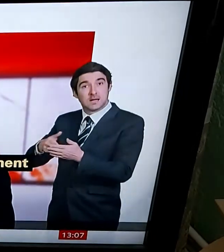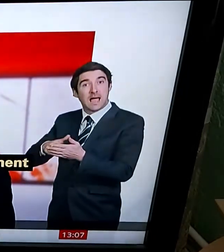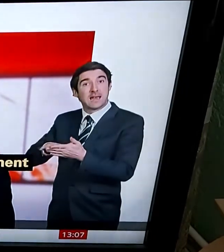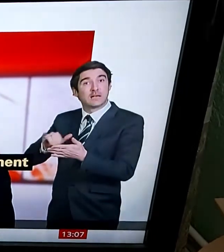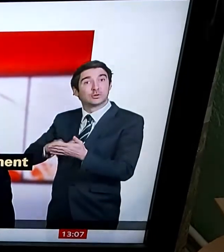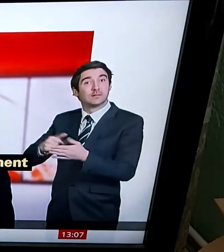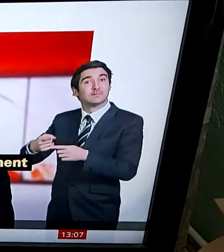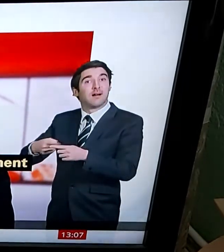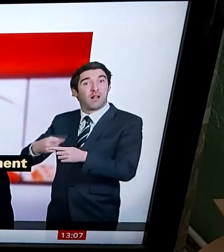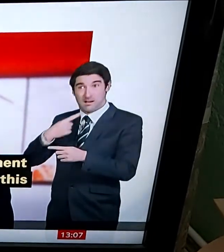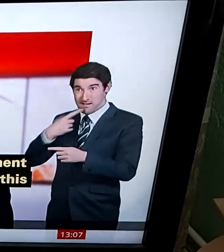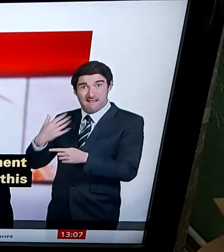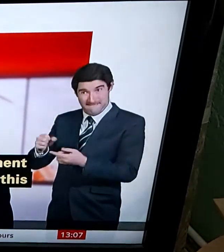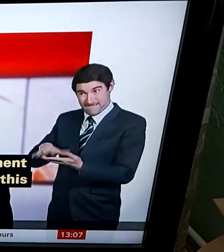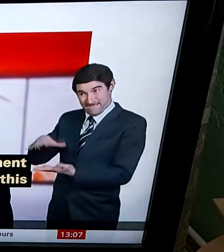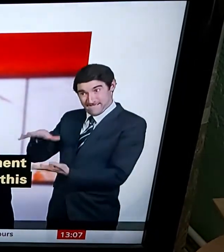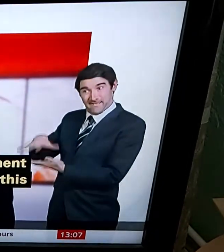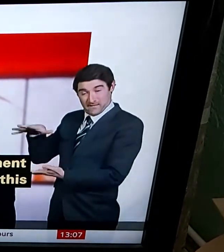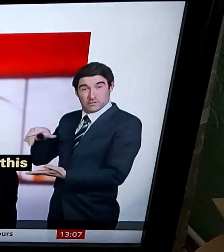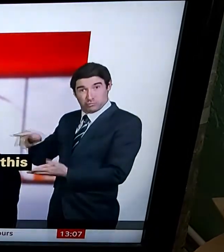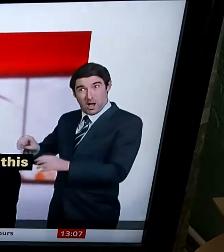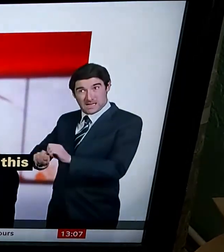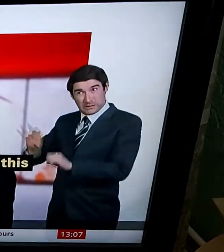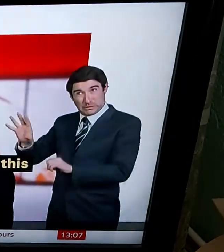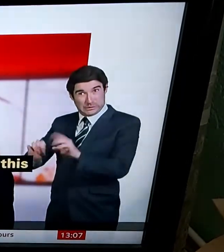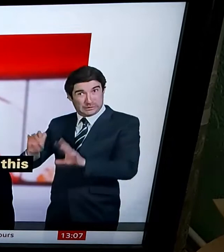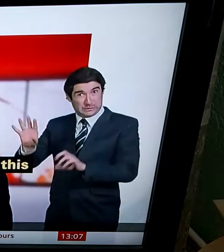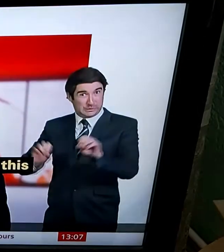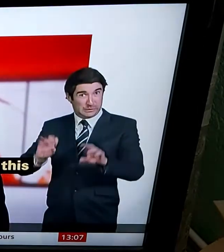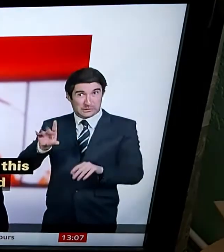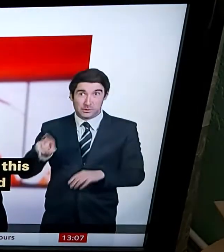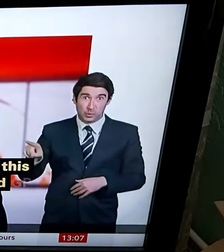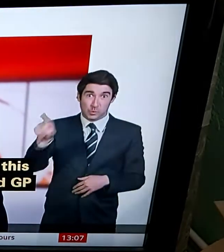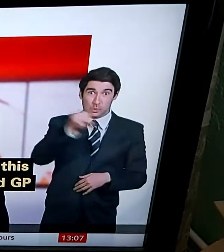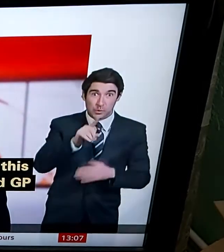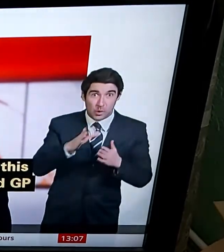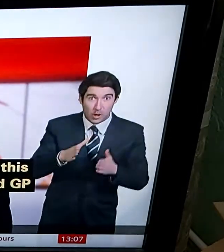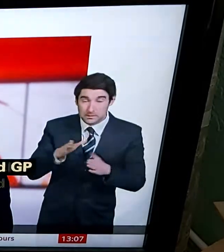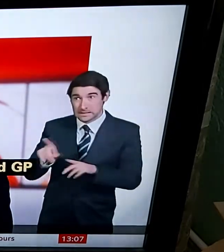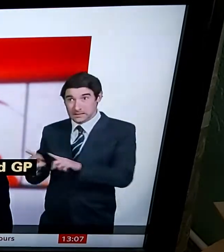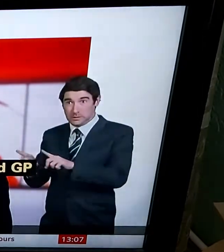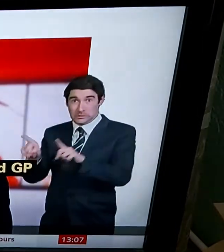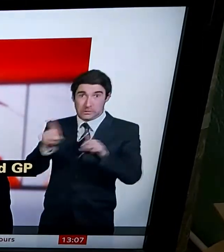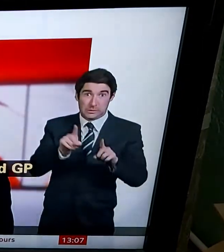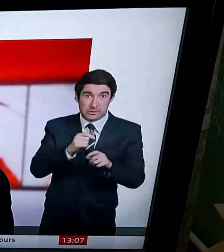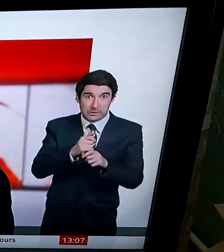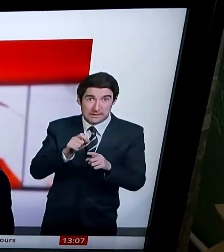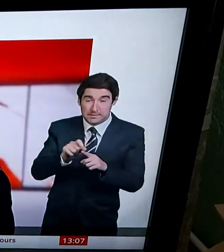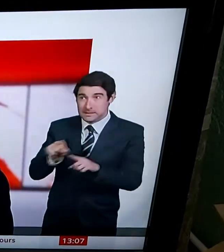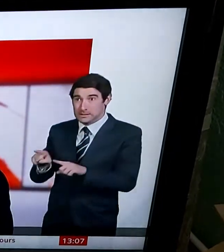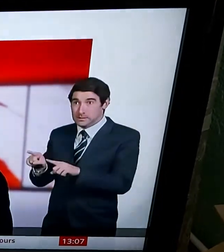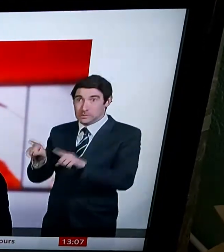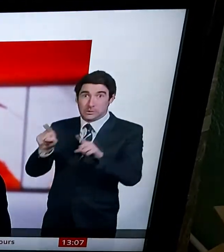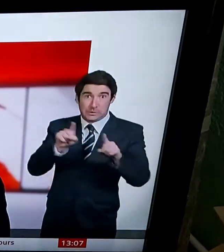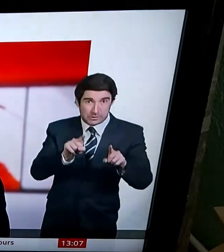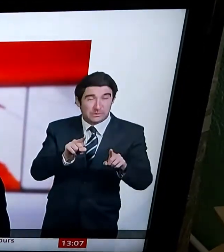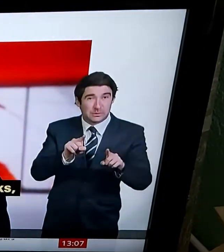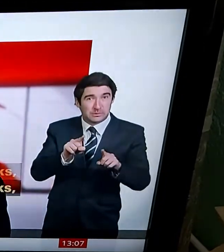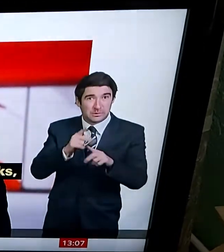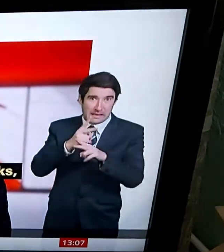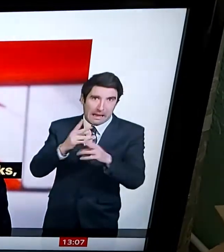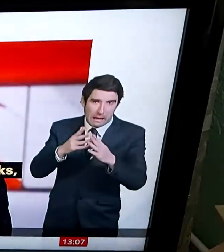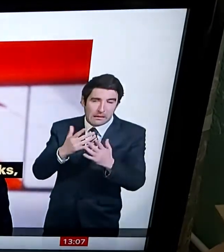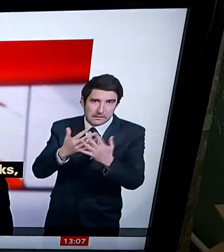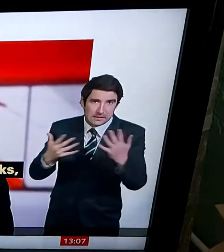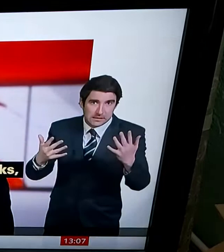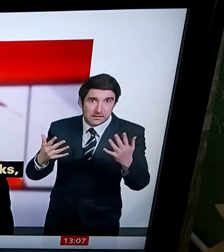to hospitals and GP surgeries and other care environments, millions of masks, millions of other items. There are still people on the front line